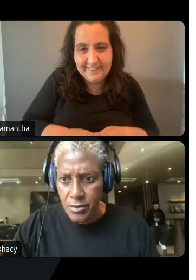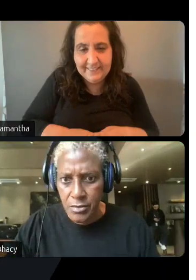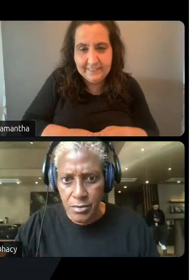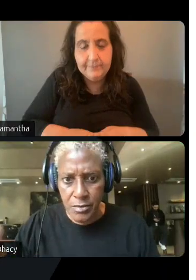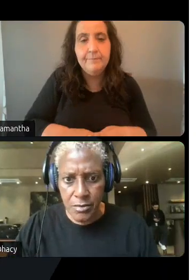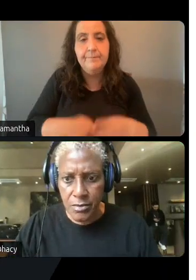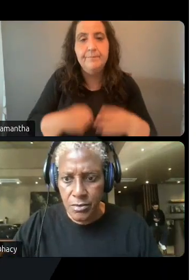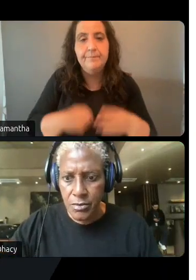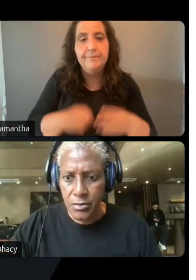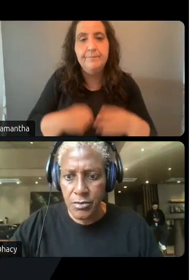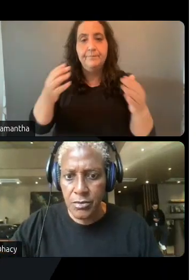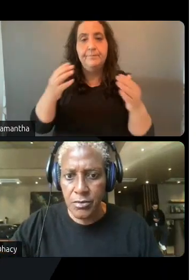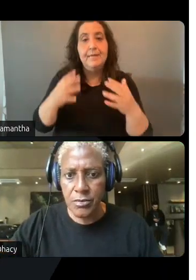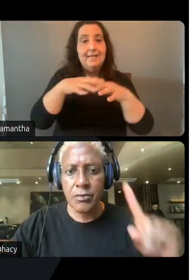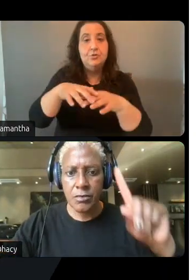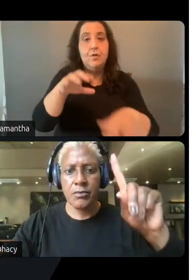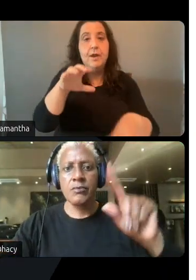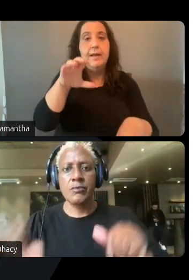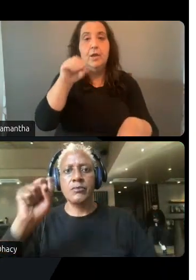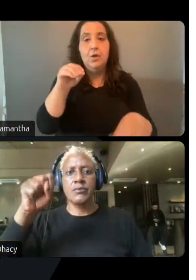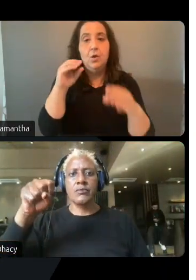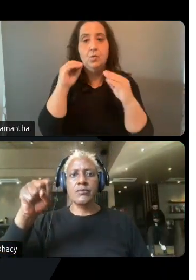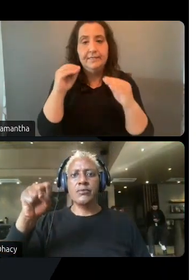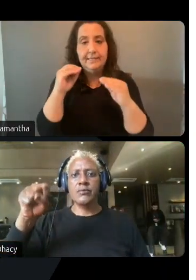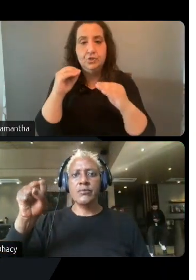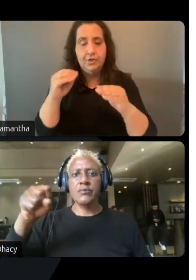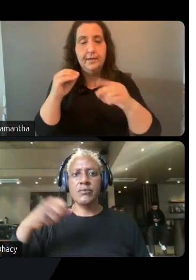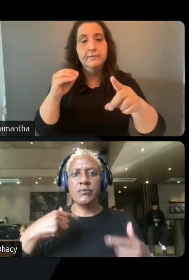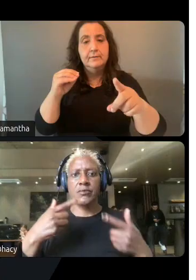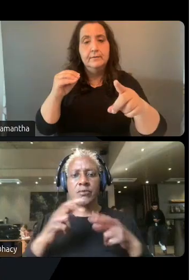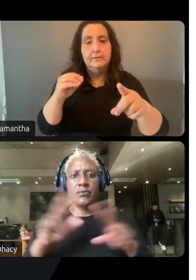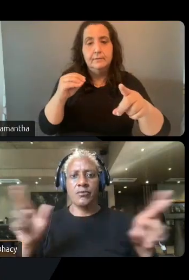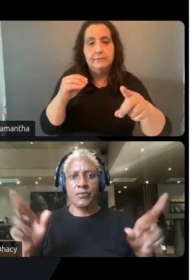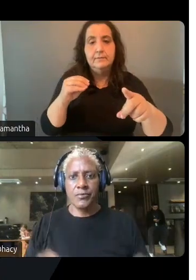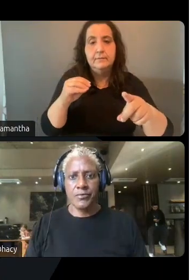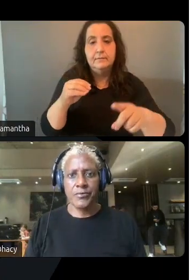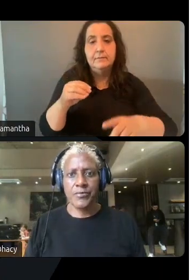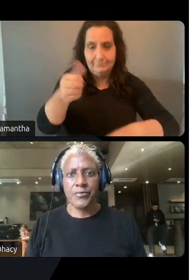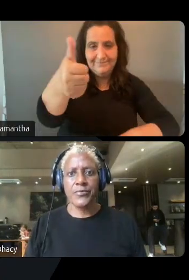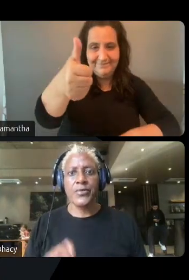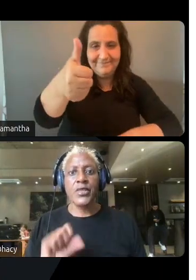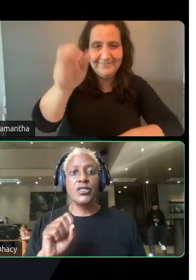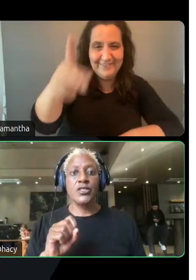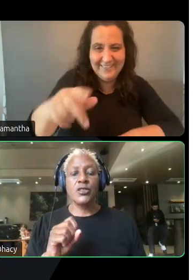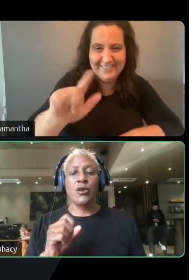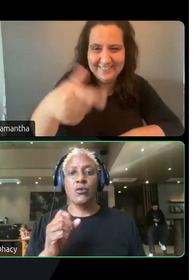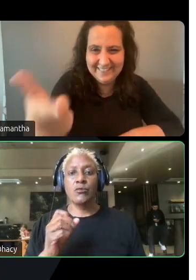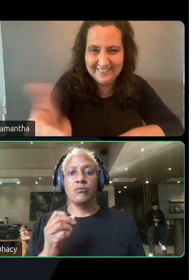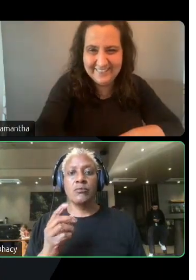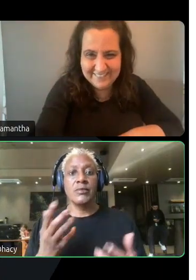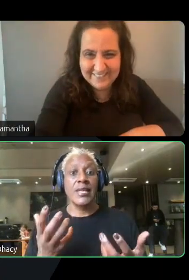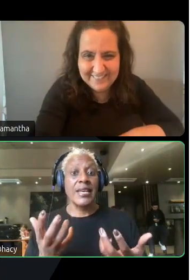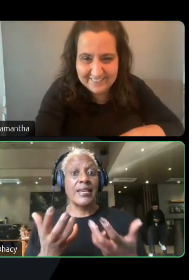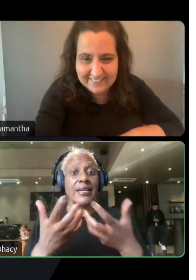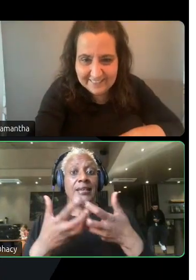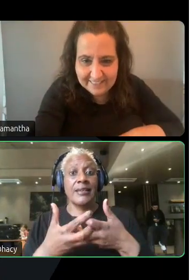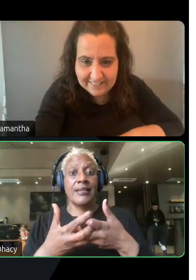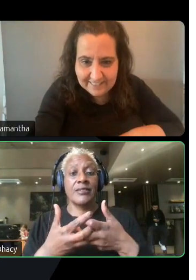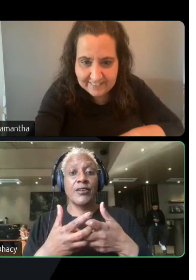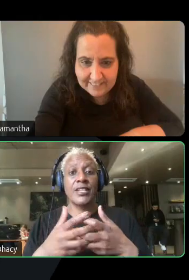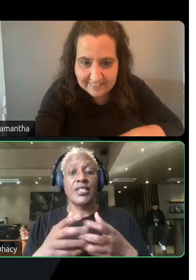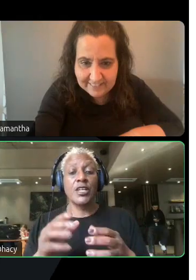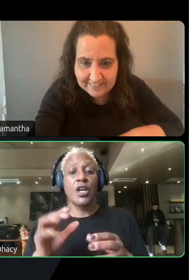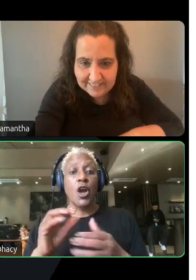All right, so integrated co-teaching. This is our ICT model. It's provided in the general